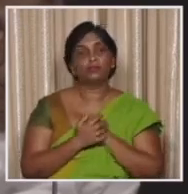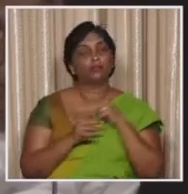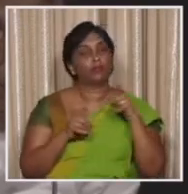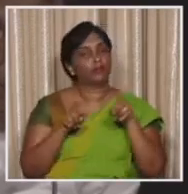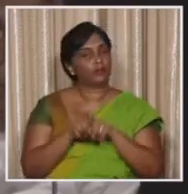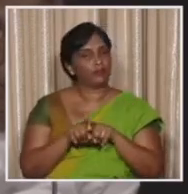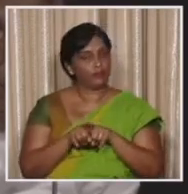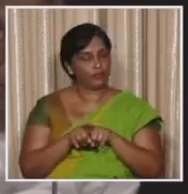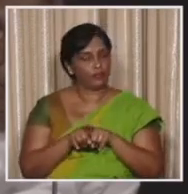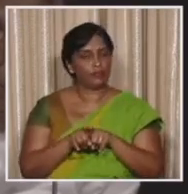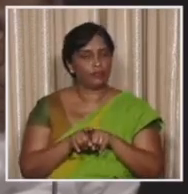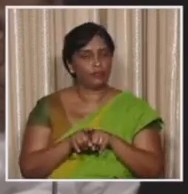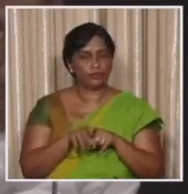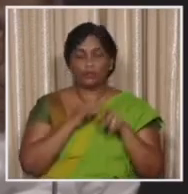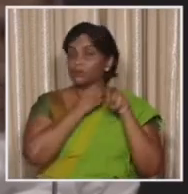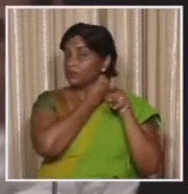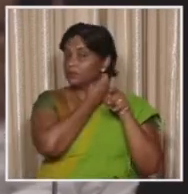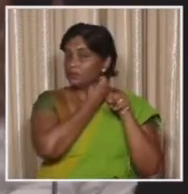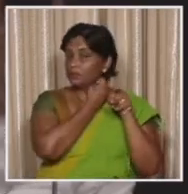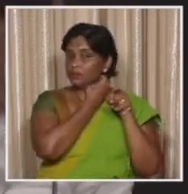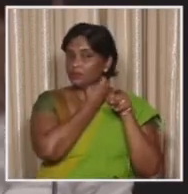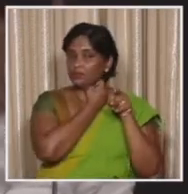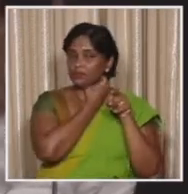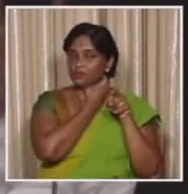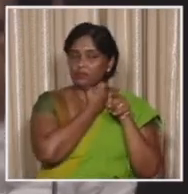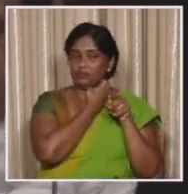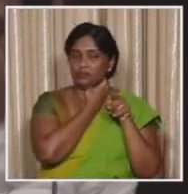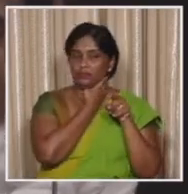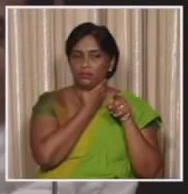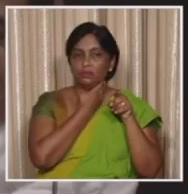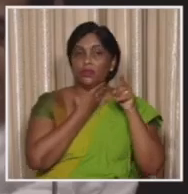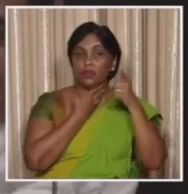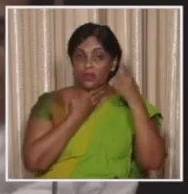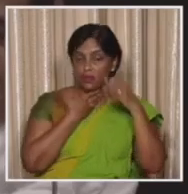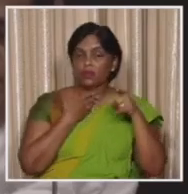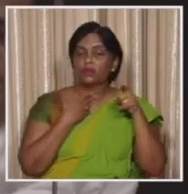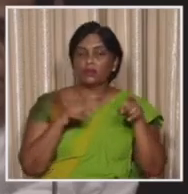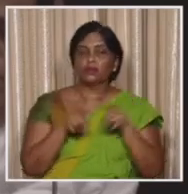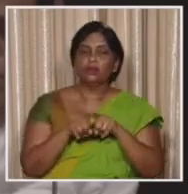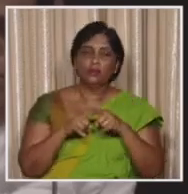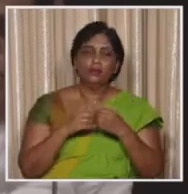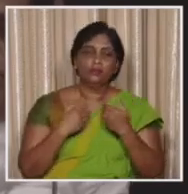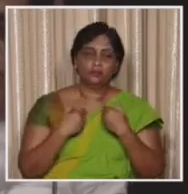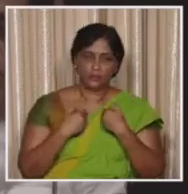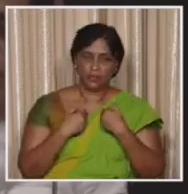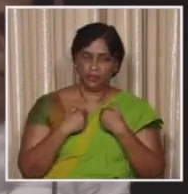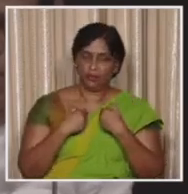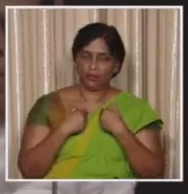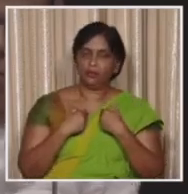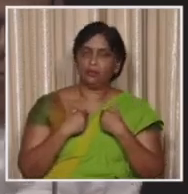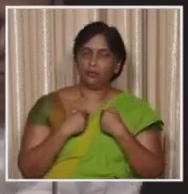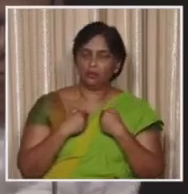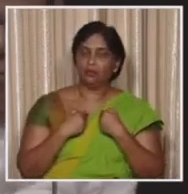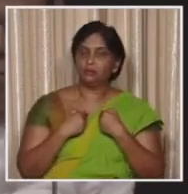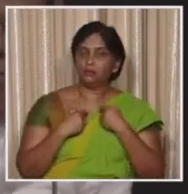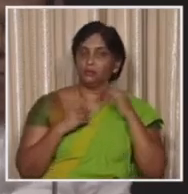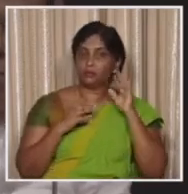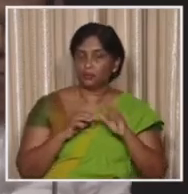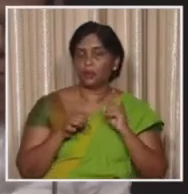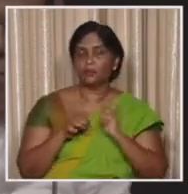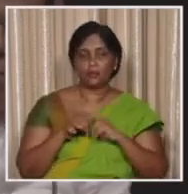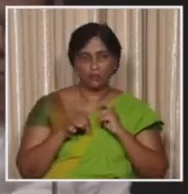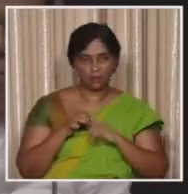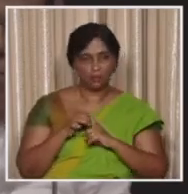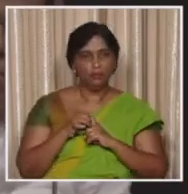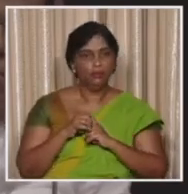start paying their loans. So those were the real factors that we listened to the Hotels Association, and we increased it, not because we